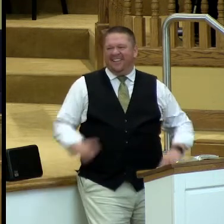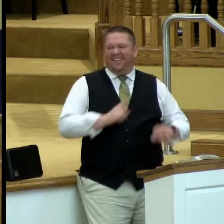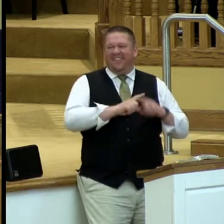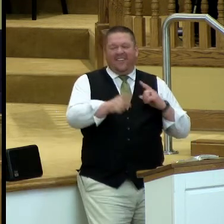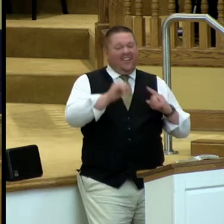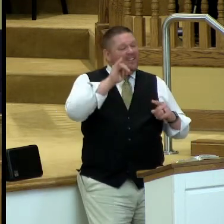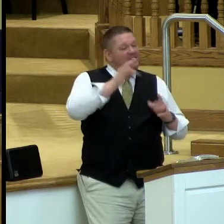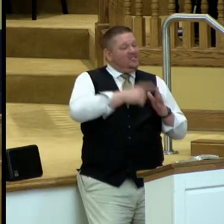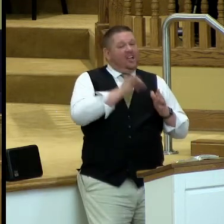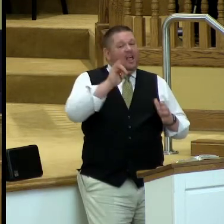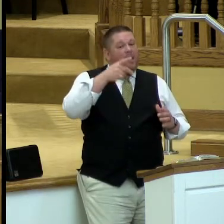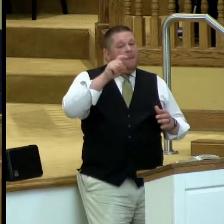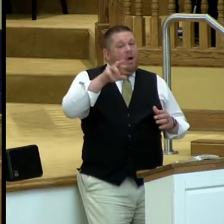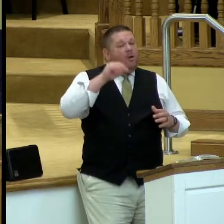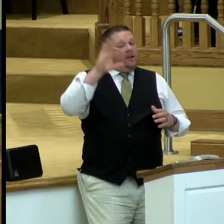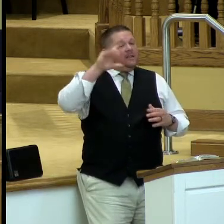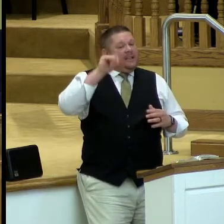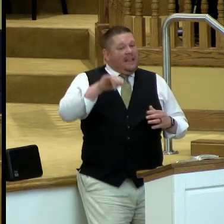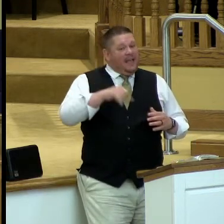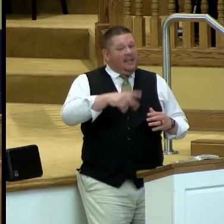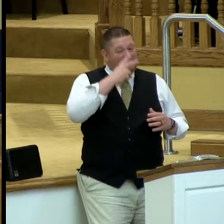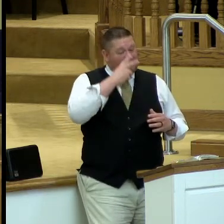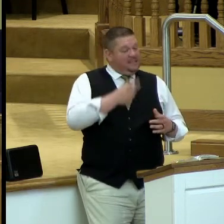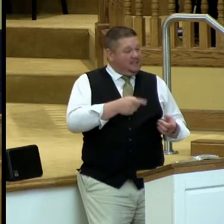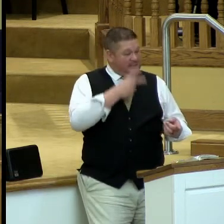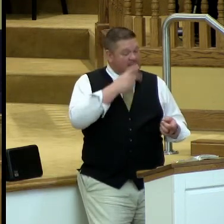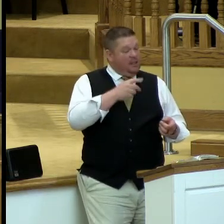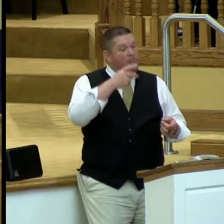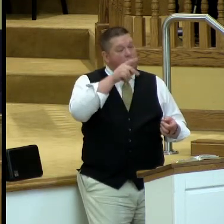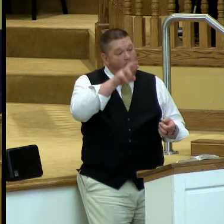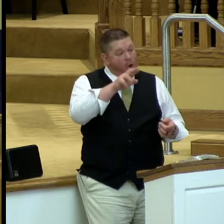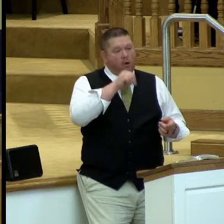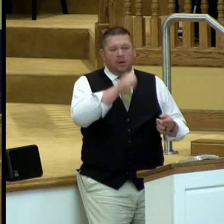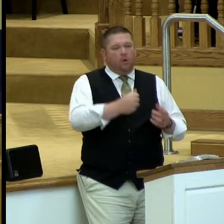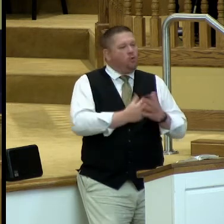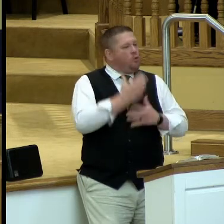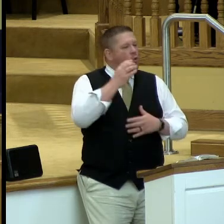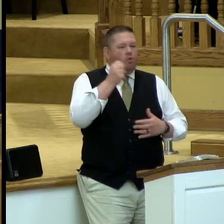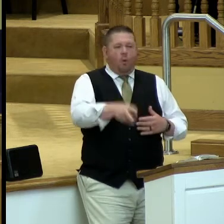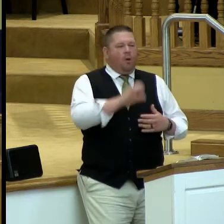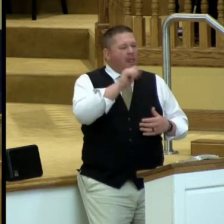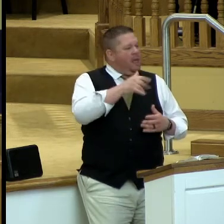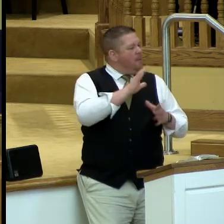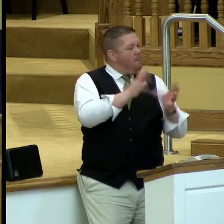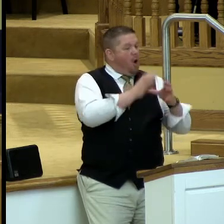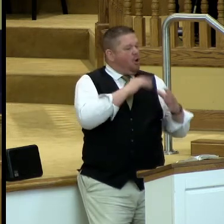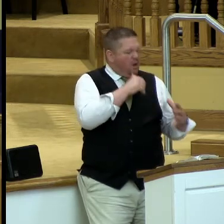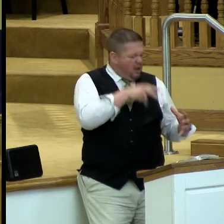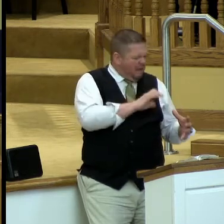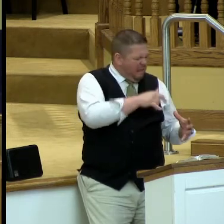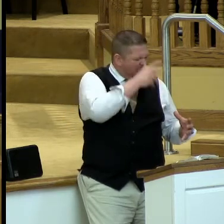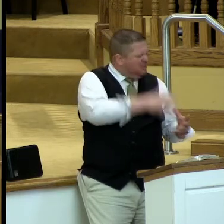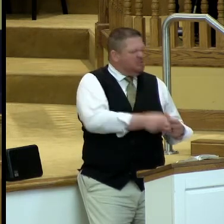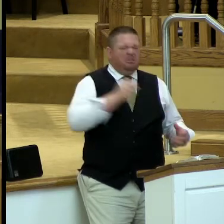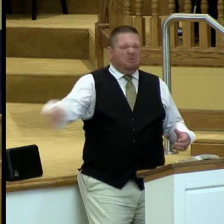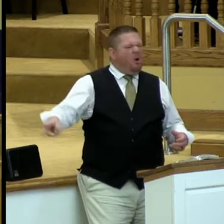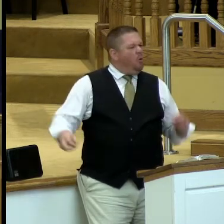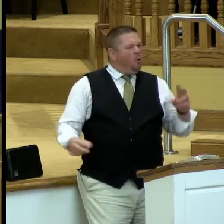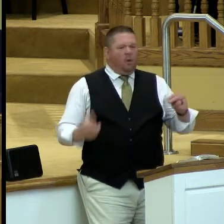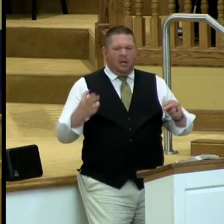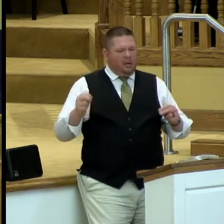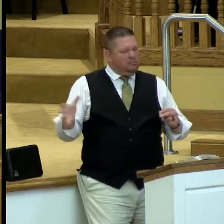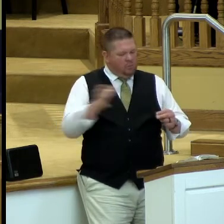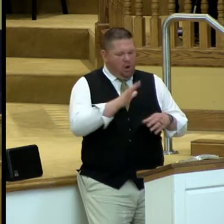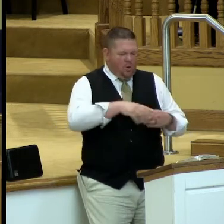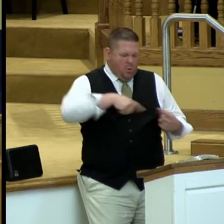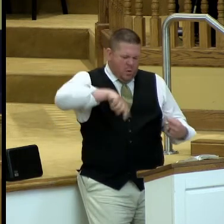But it does. Just like the potter and his clay, that's what we see. The potter didn't throw the clay away. Amen. He kept it on